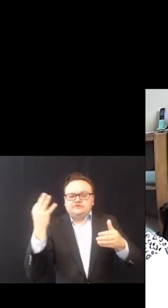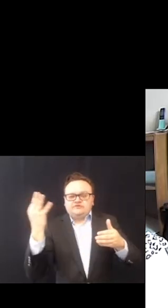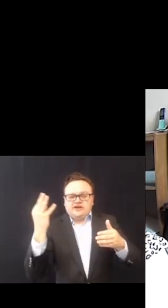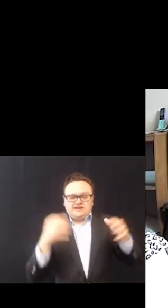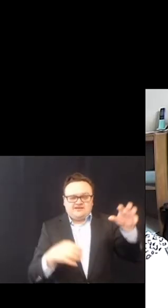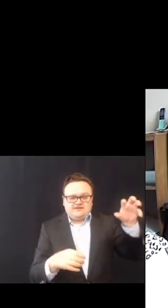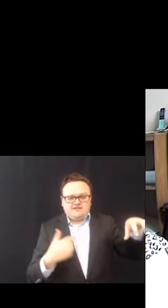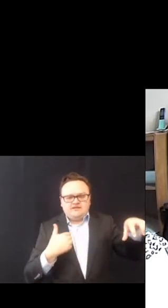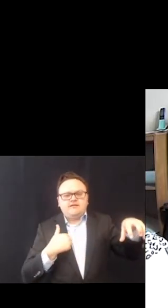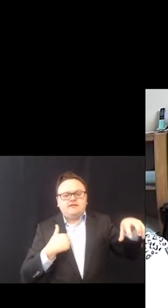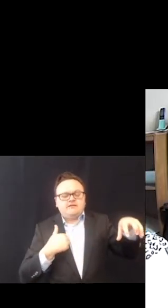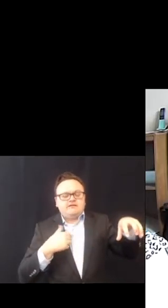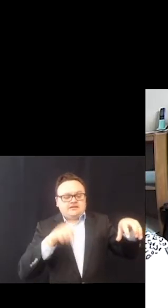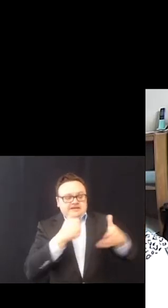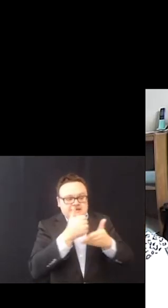4 helping them moving